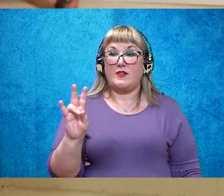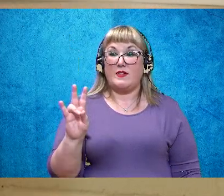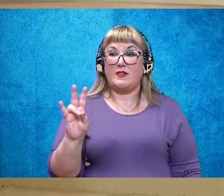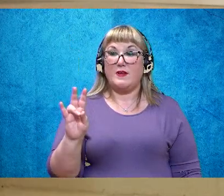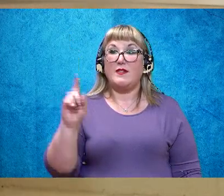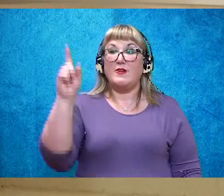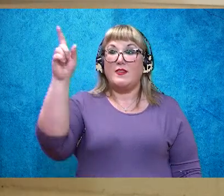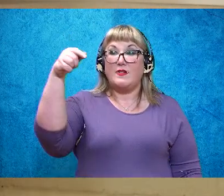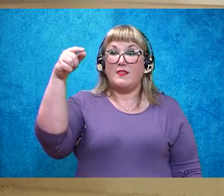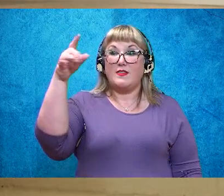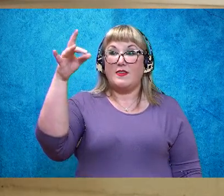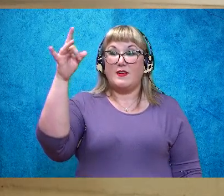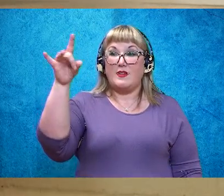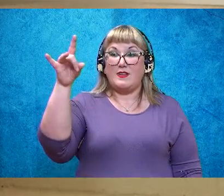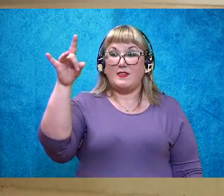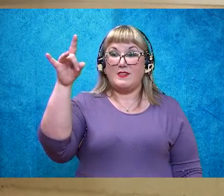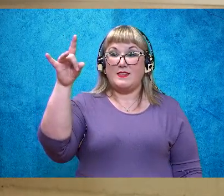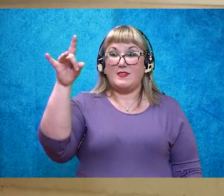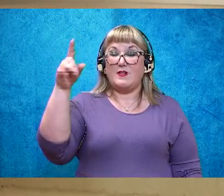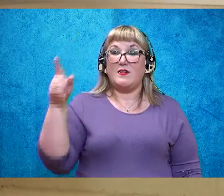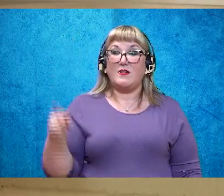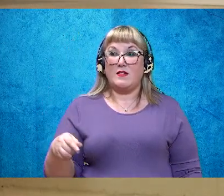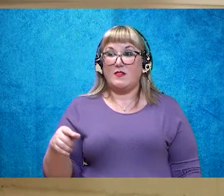7, 8,